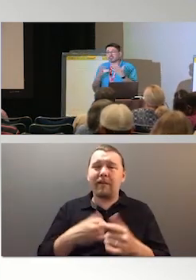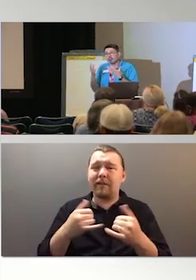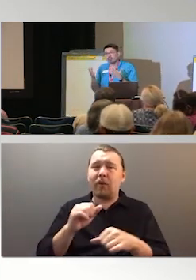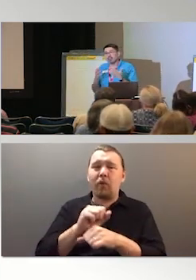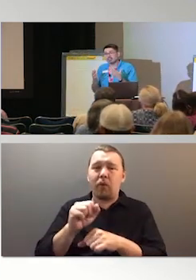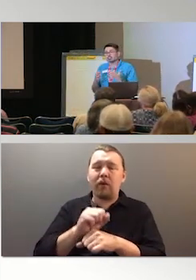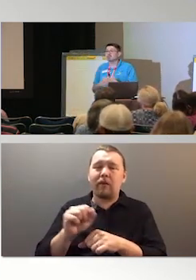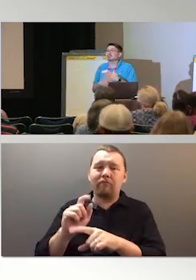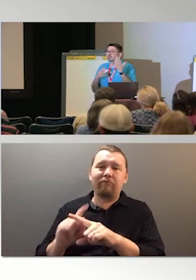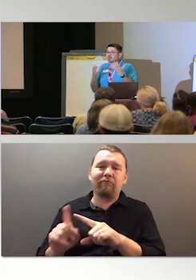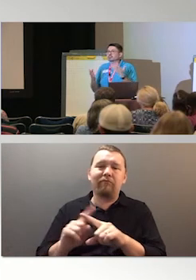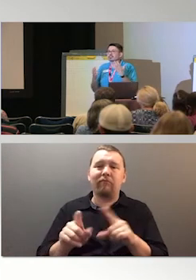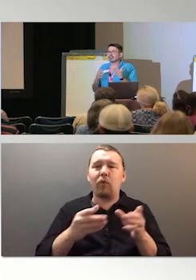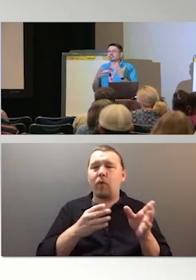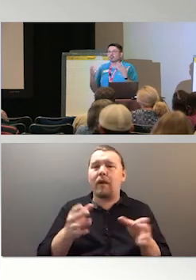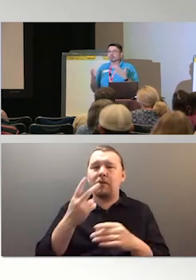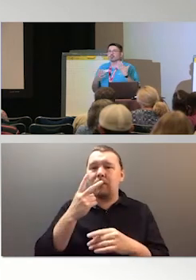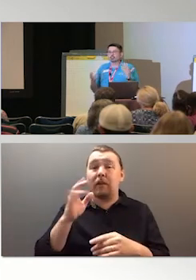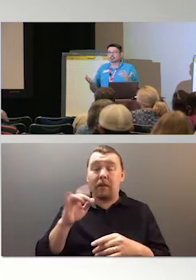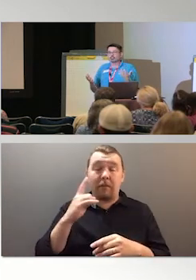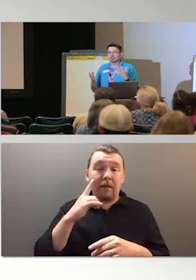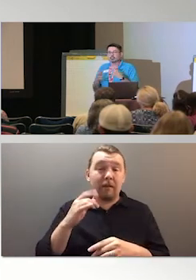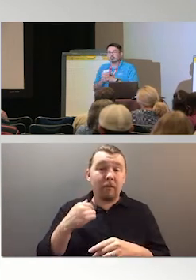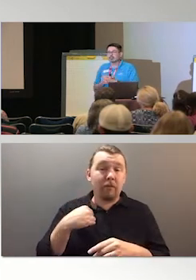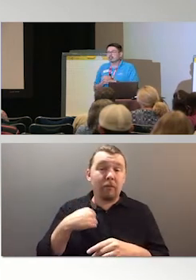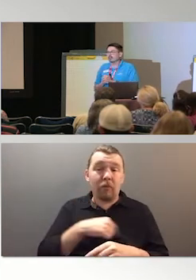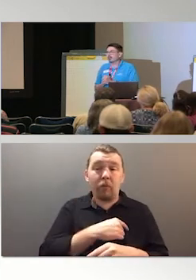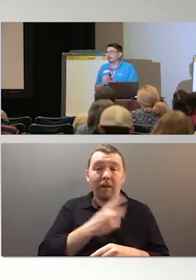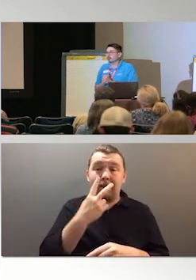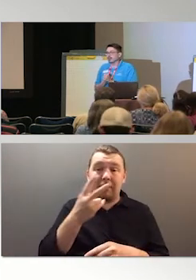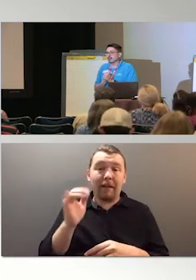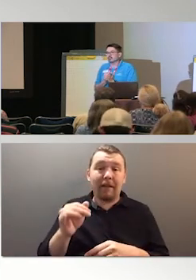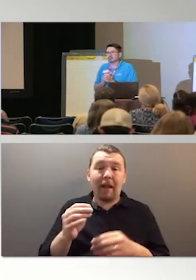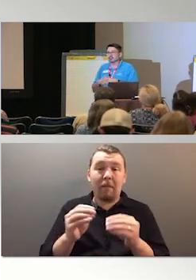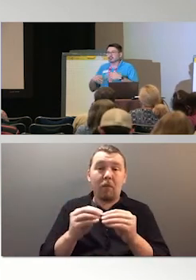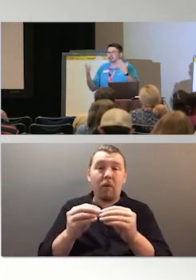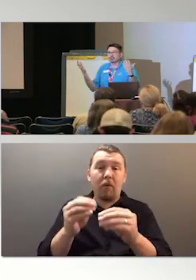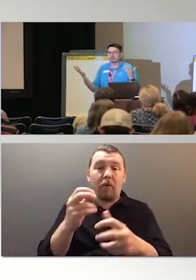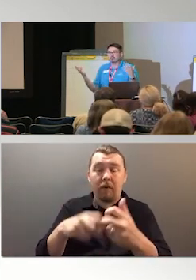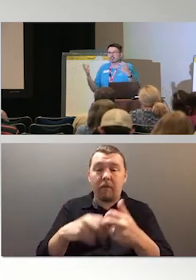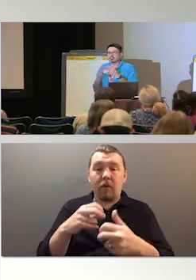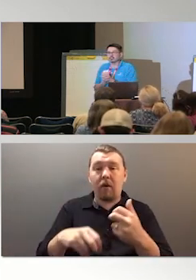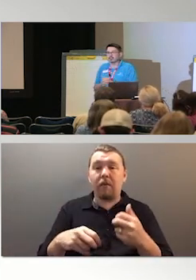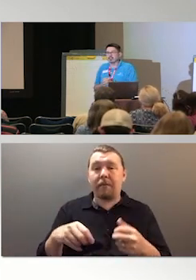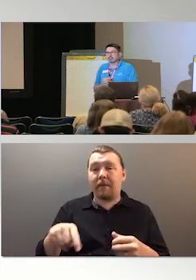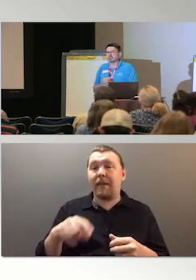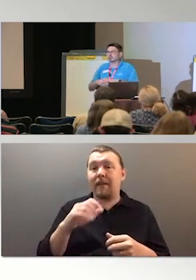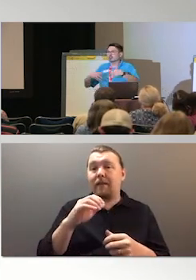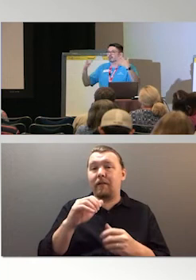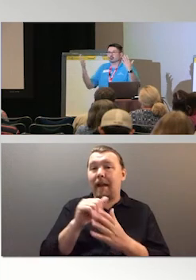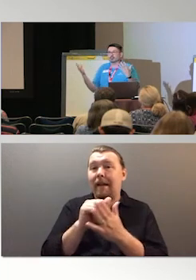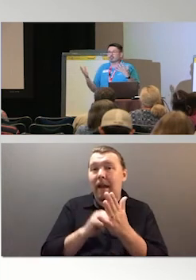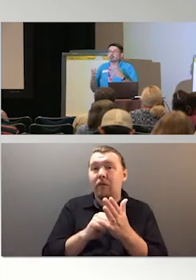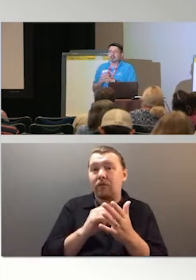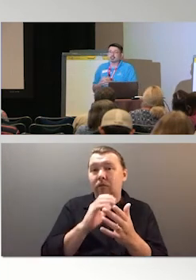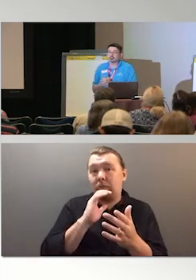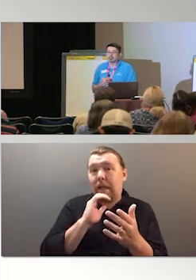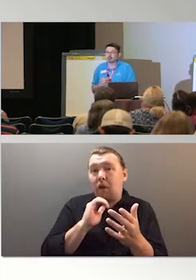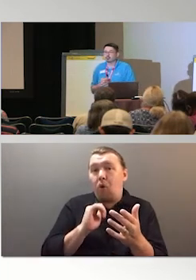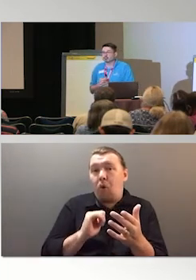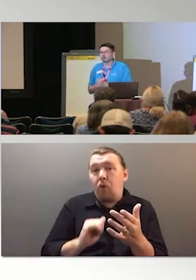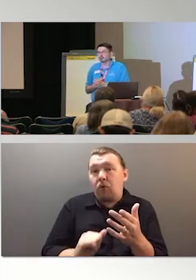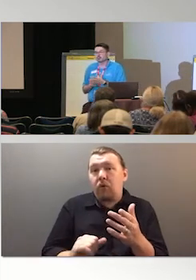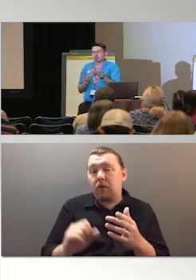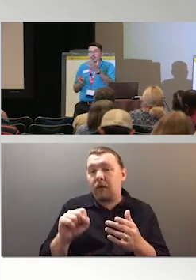to solve that issue because we're seeing that as more and more issue. As you know, these accounts start to age, so are the people running them.